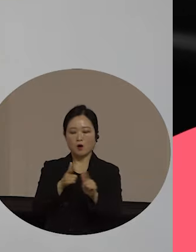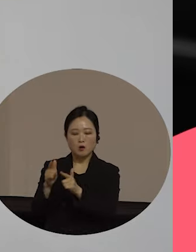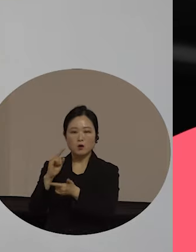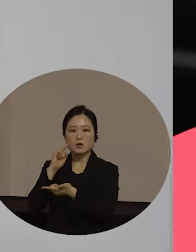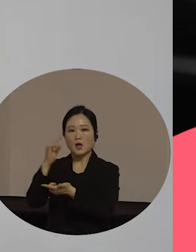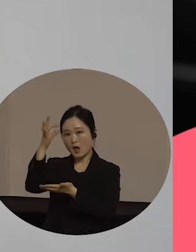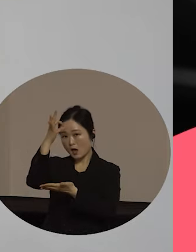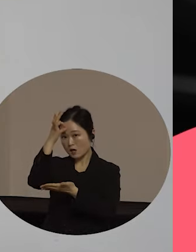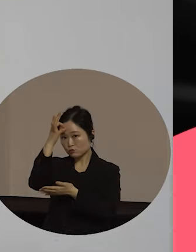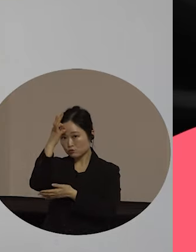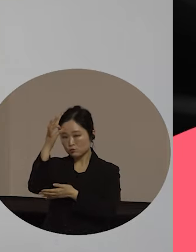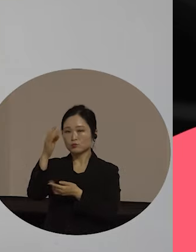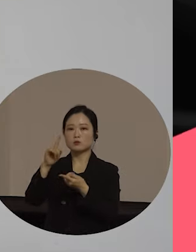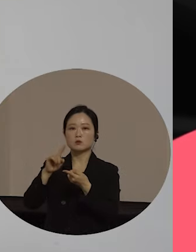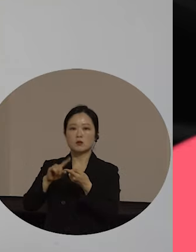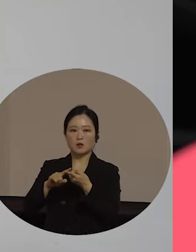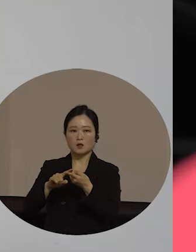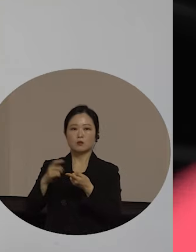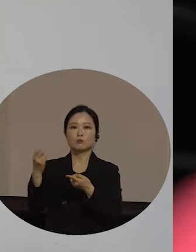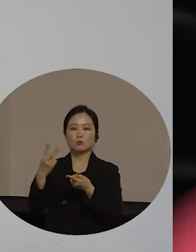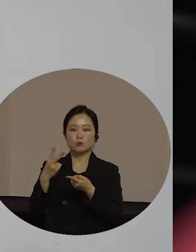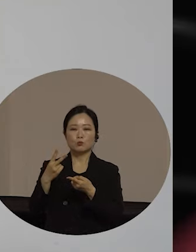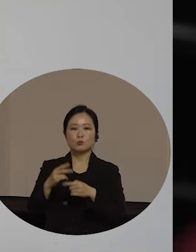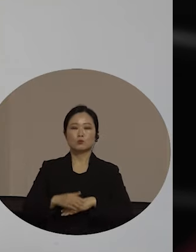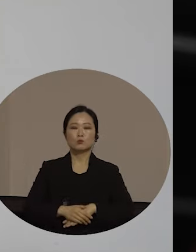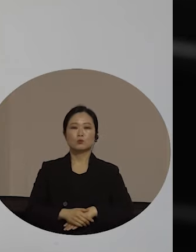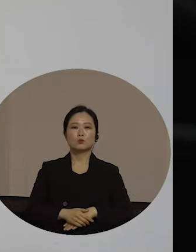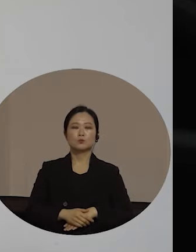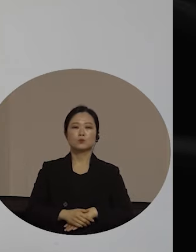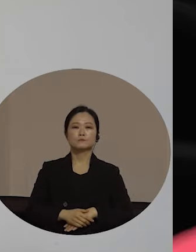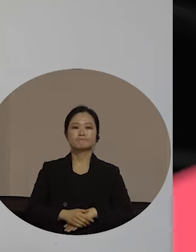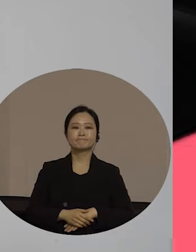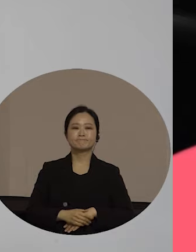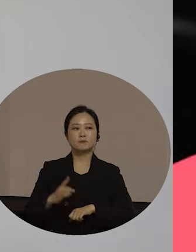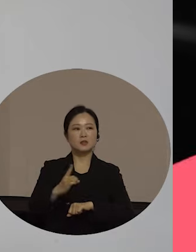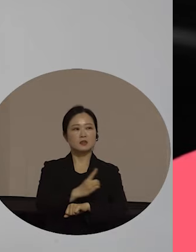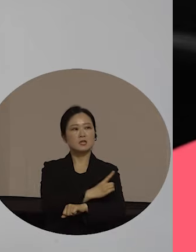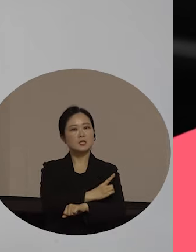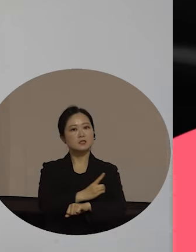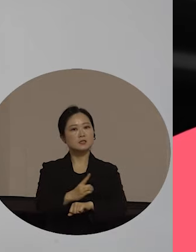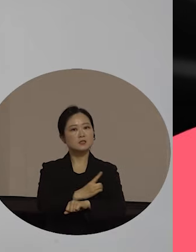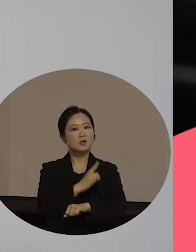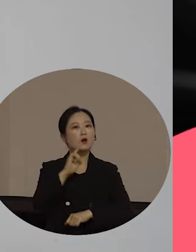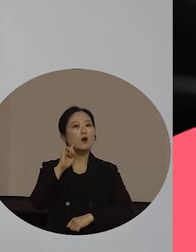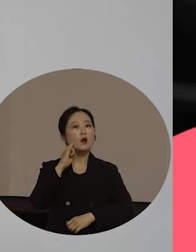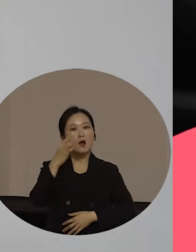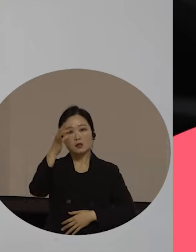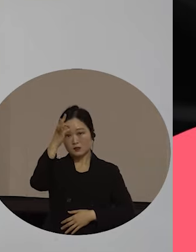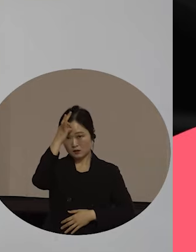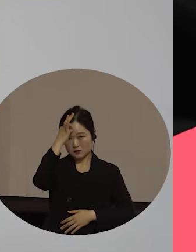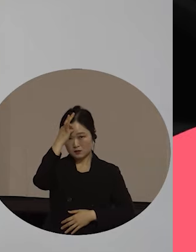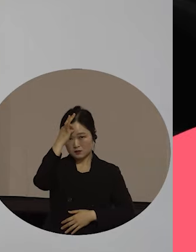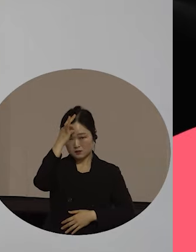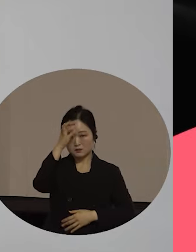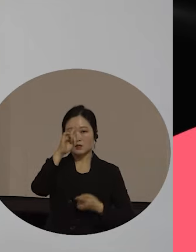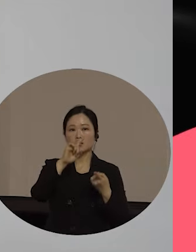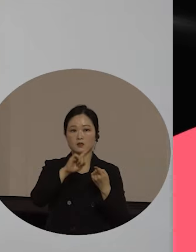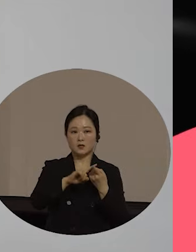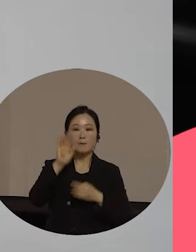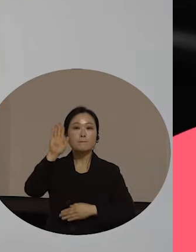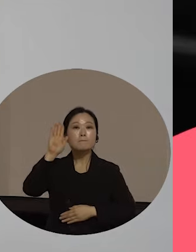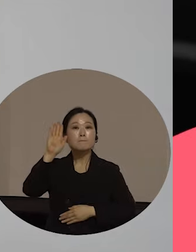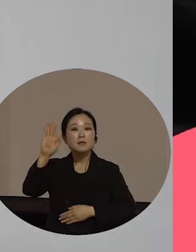arts to equip students with some of the essential 21st century skills. There have also been efforts to